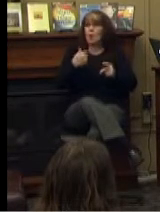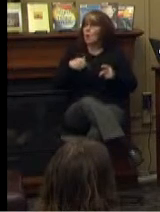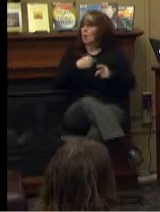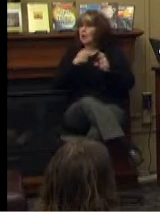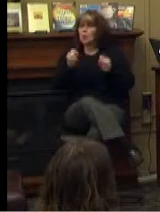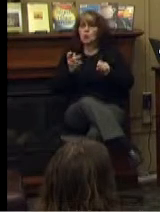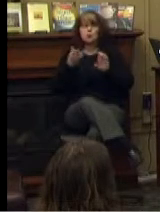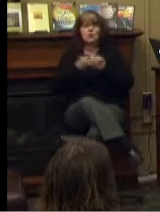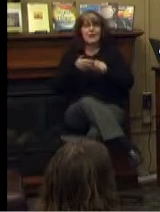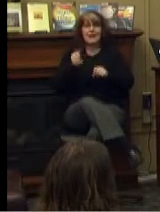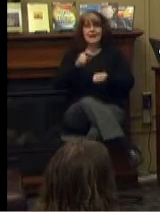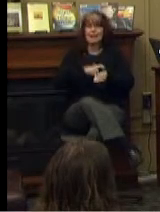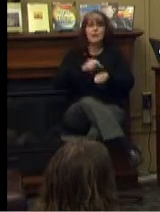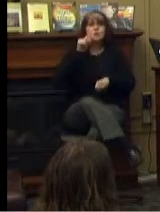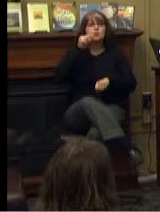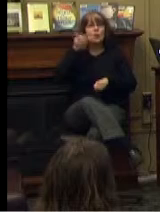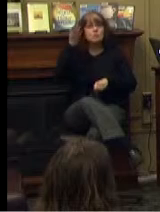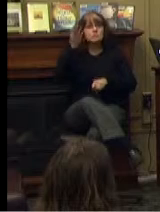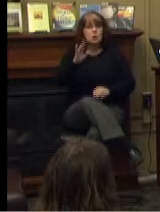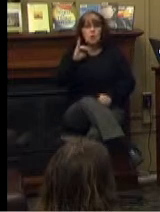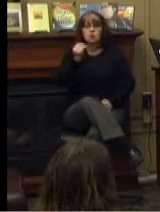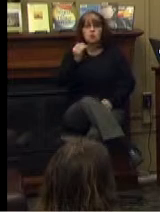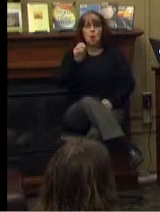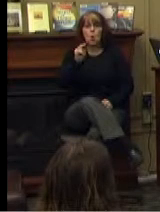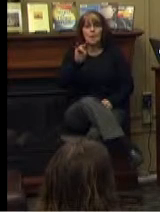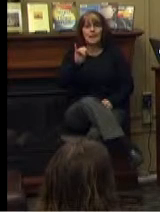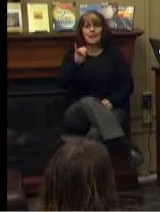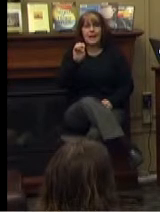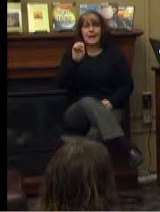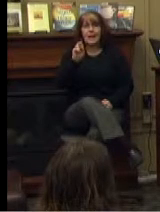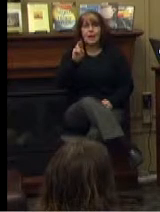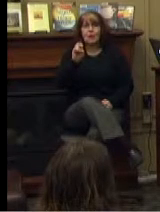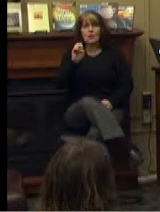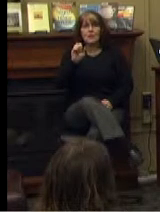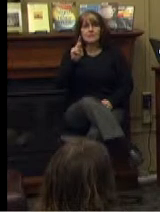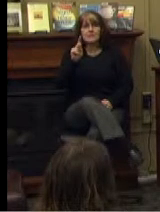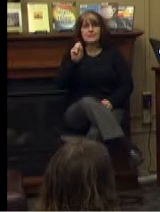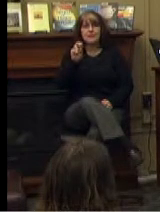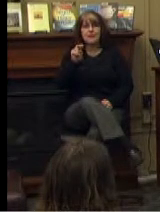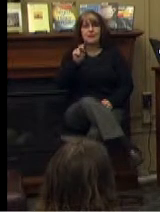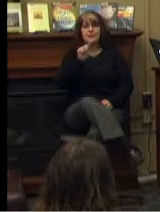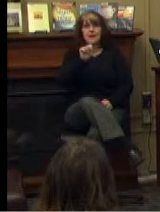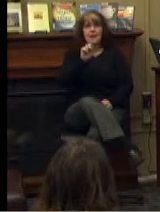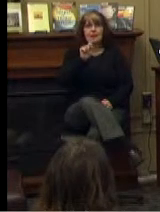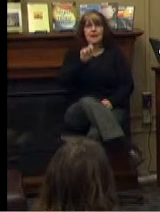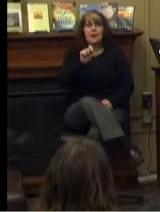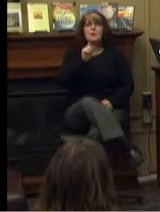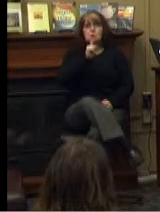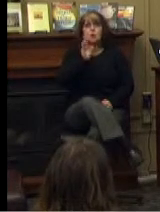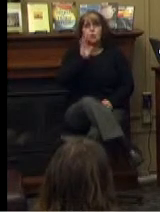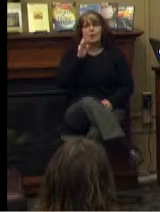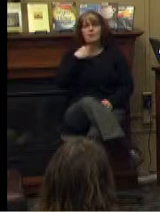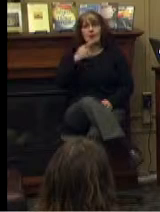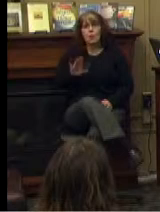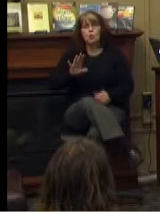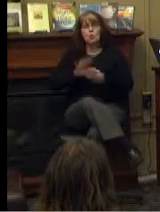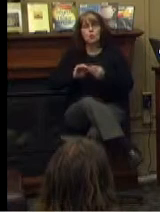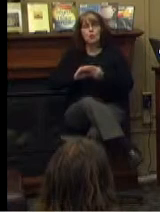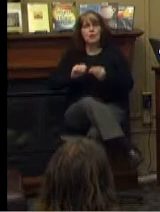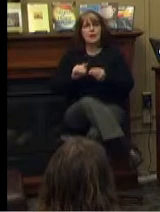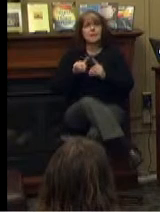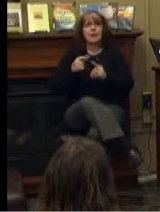Erickson Todd will be here tomorrow, and I'm sure she will tell us his story. But I've been reviewing her curriculum, and one of the stories she talks